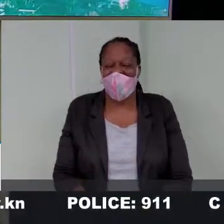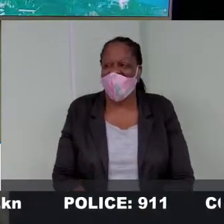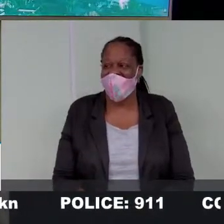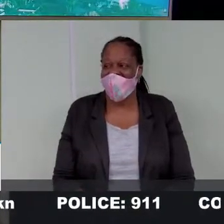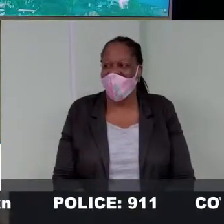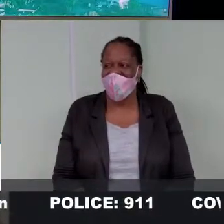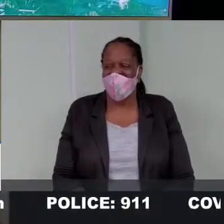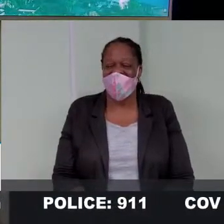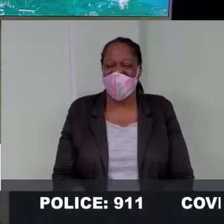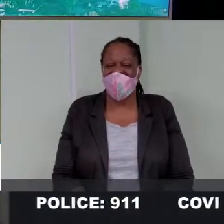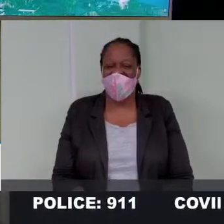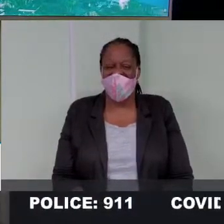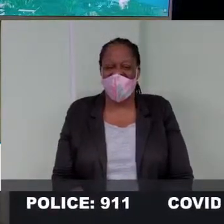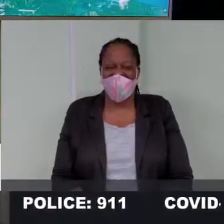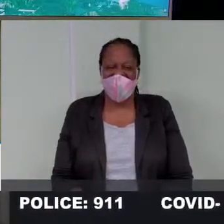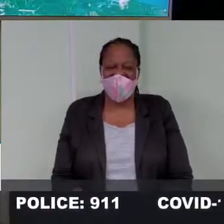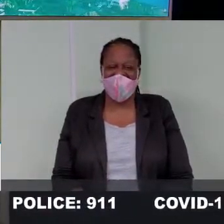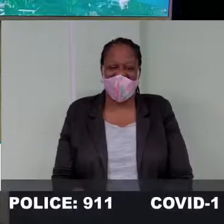program.